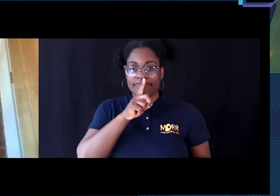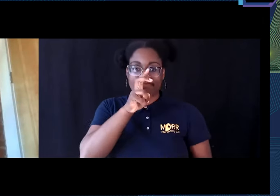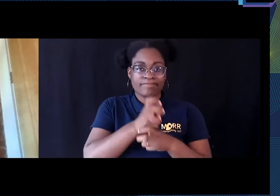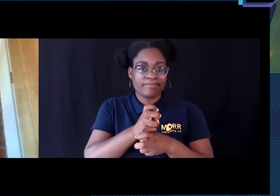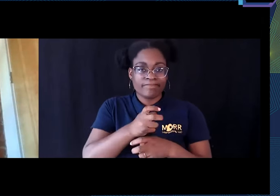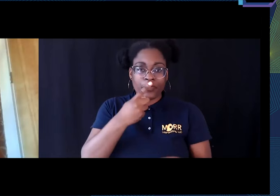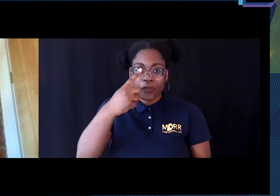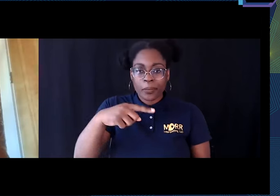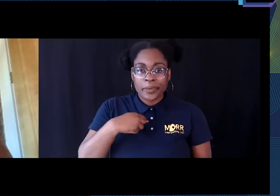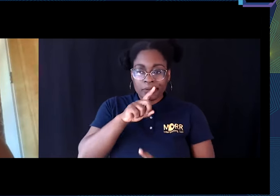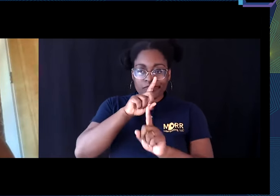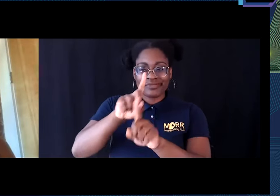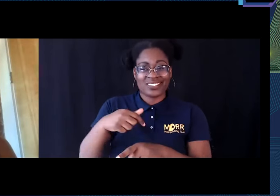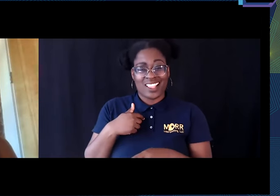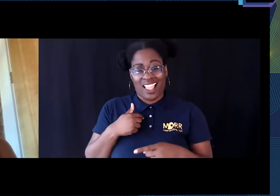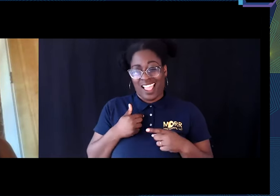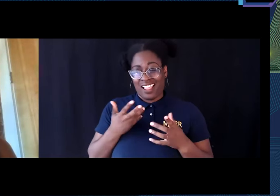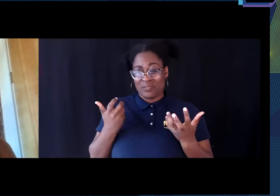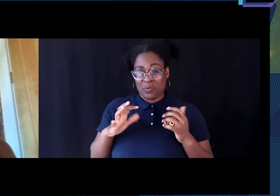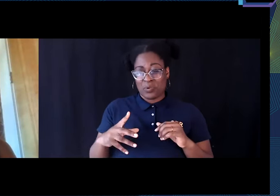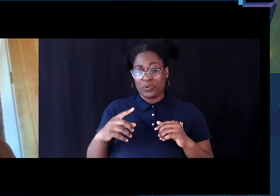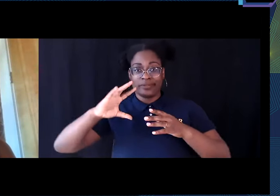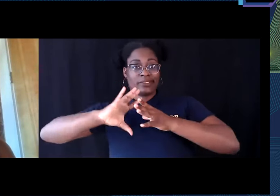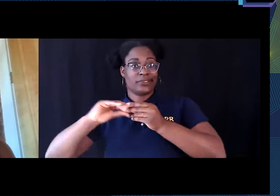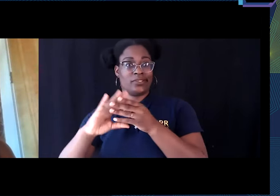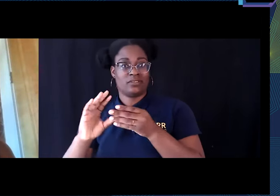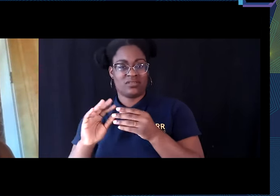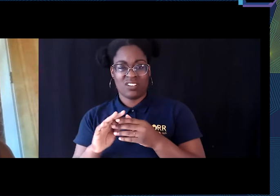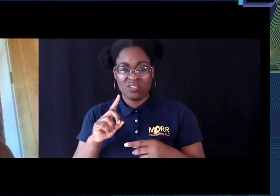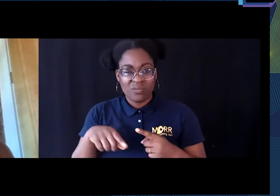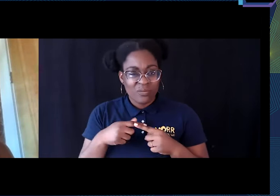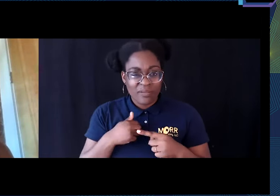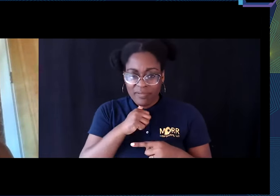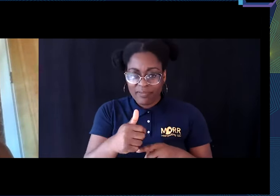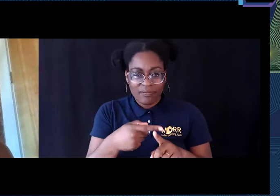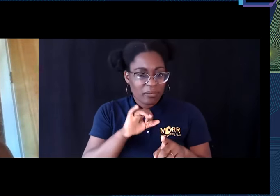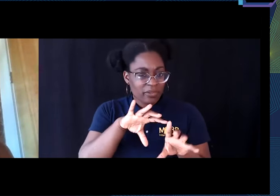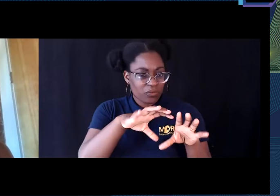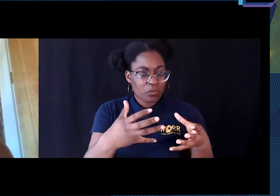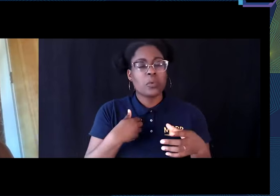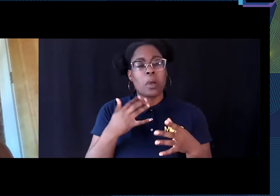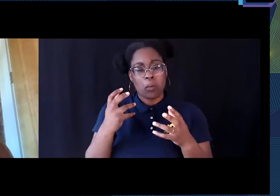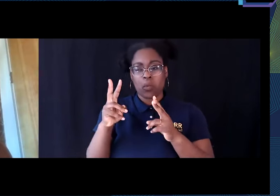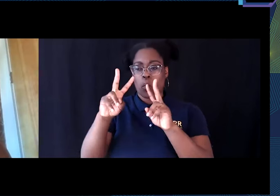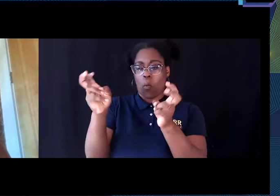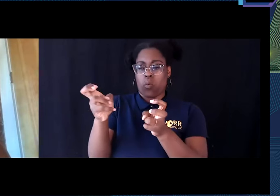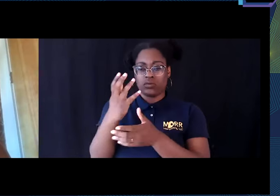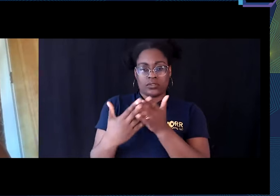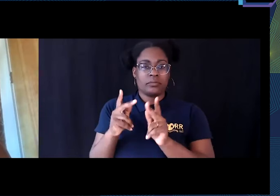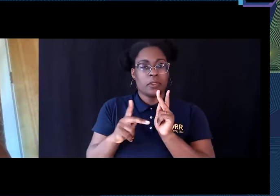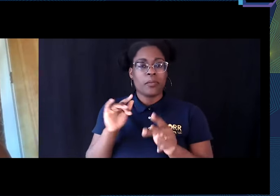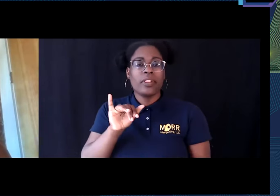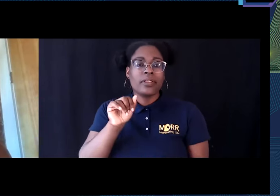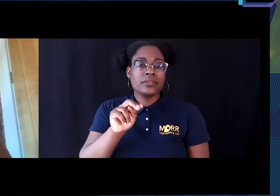really want to stay in my lane here, to be honest. The best way that I can think about it is to quote some folks who are like Adrienne